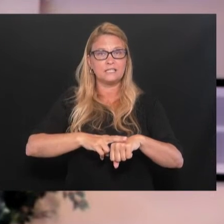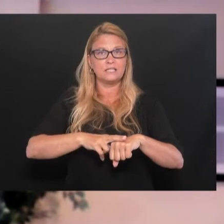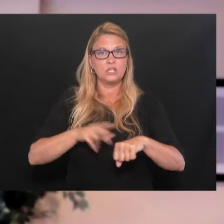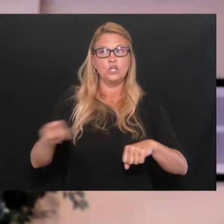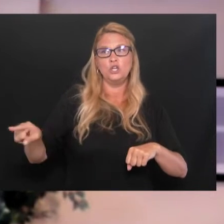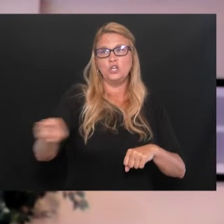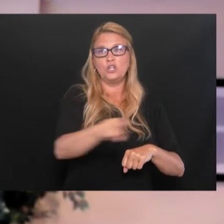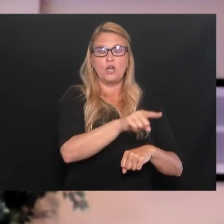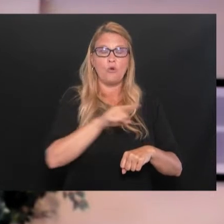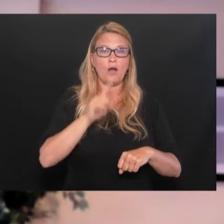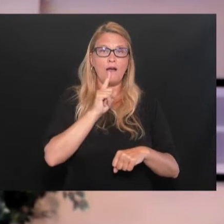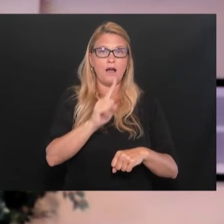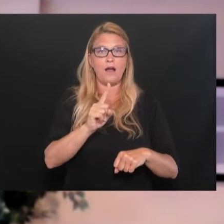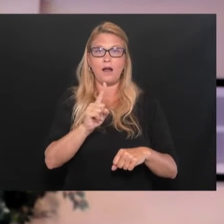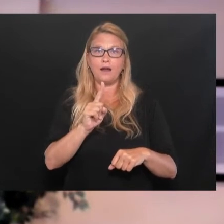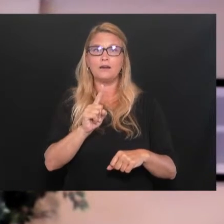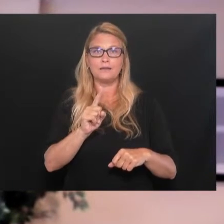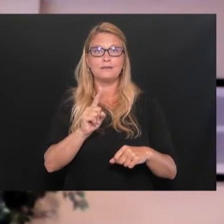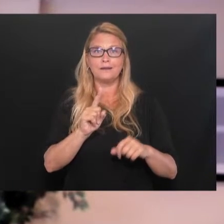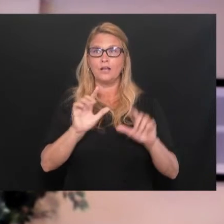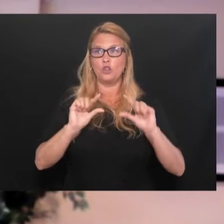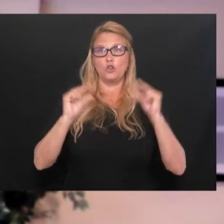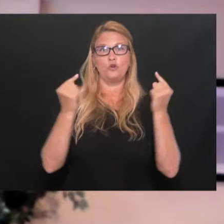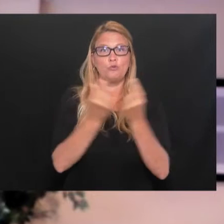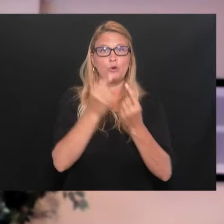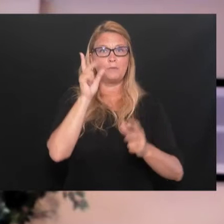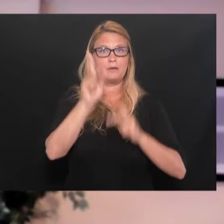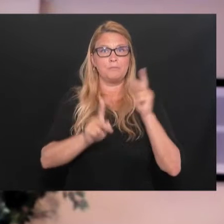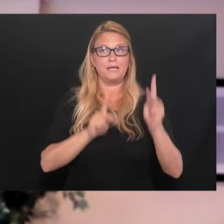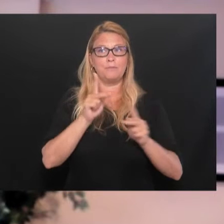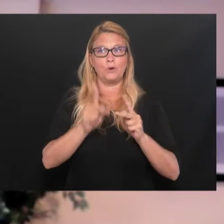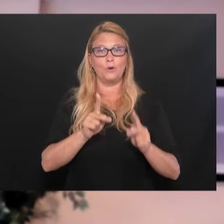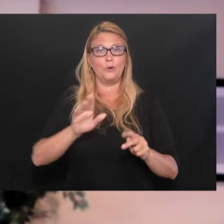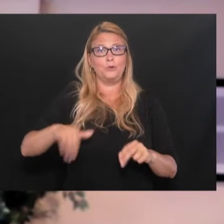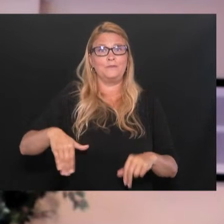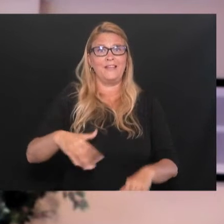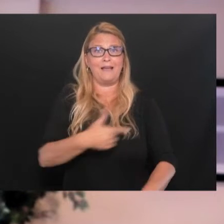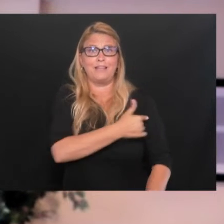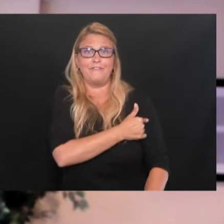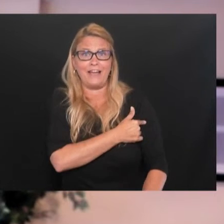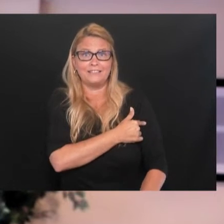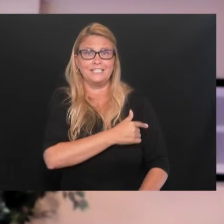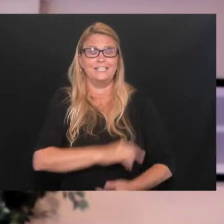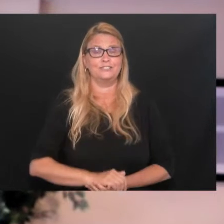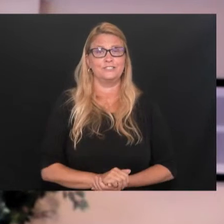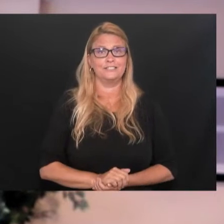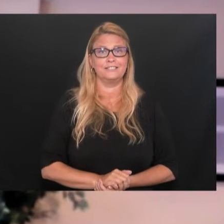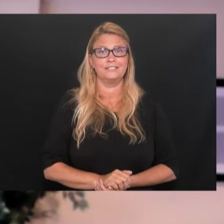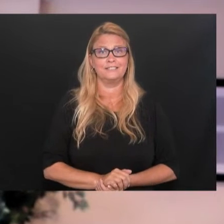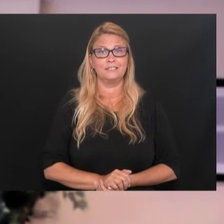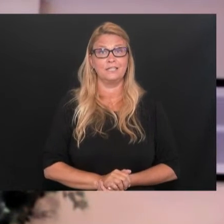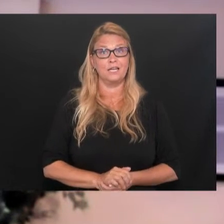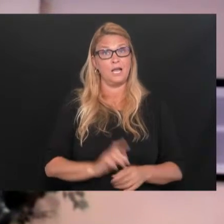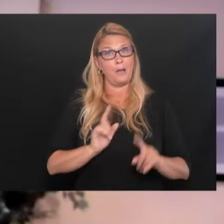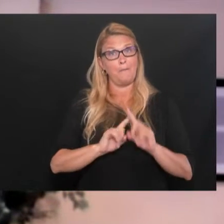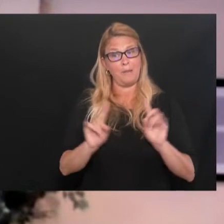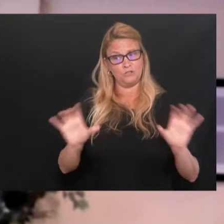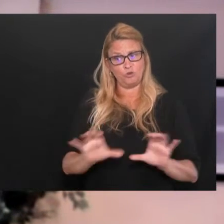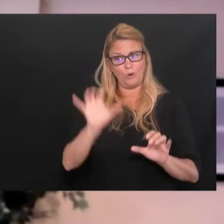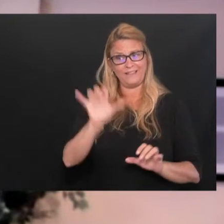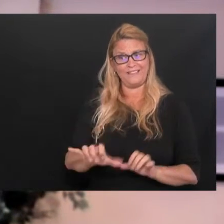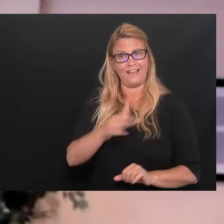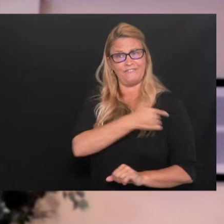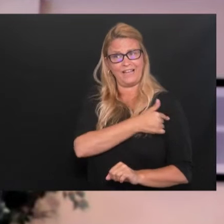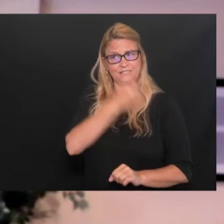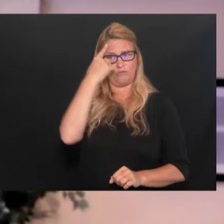that is having the slowest uptake of vaccination. And we want people to know that by doing this for yourself, you're also